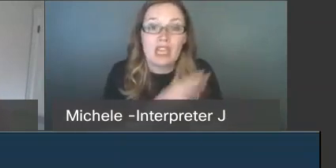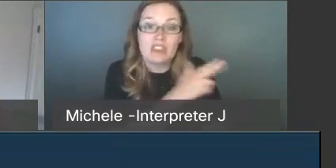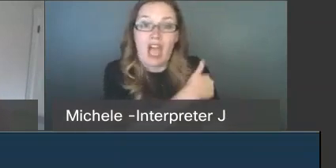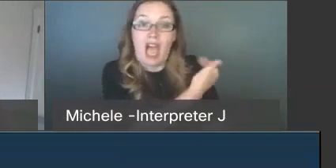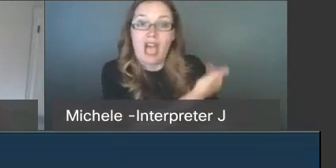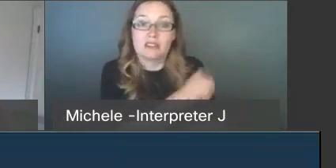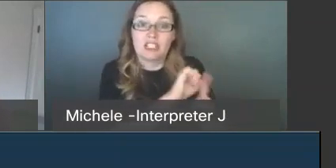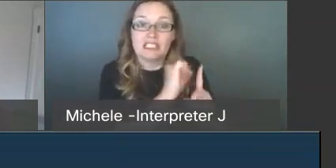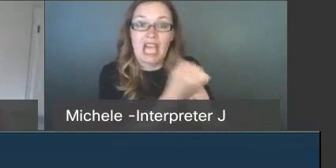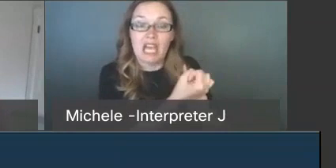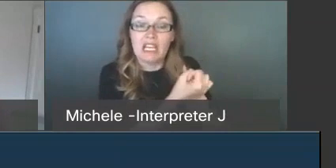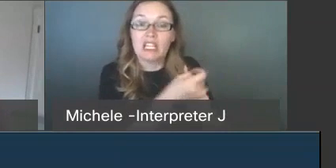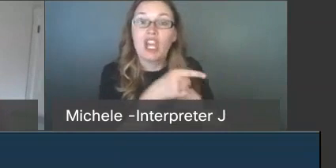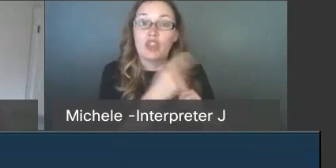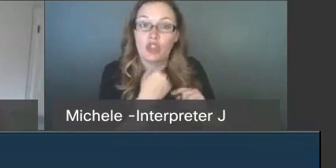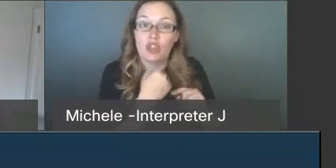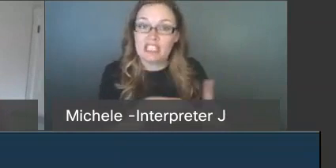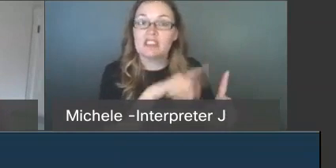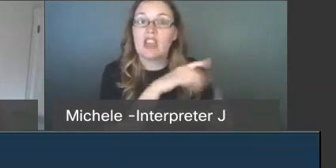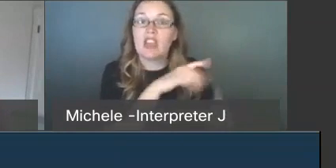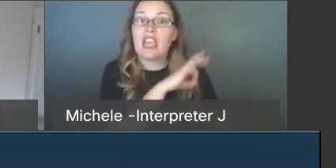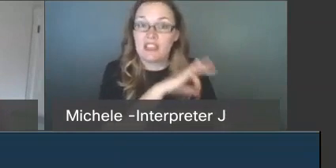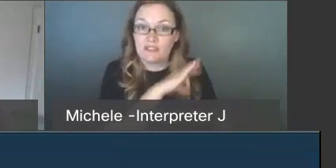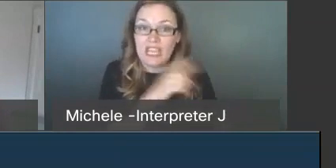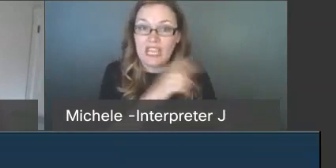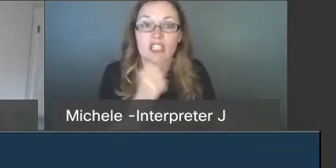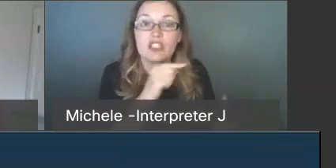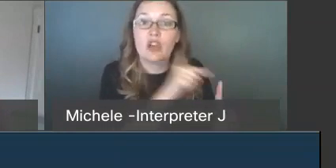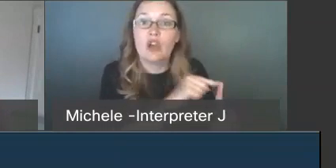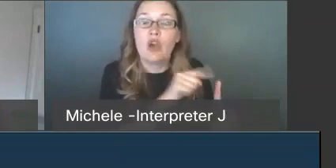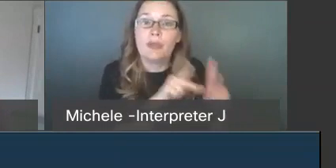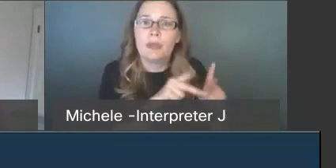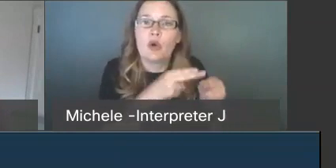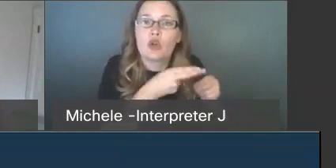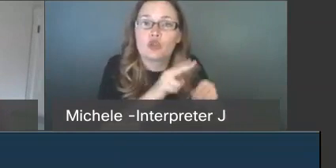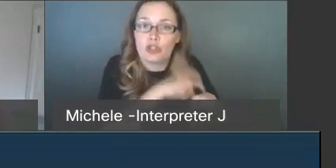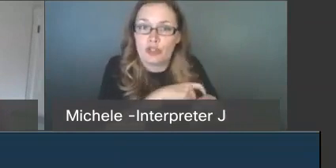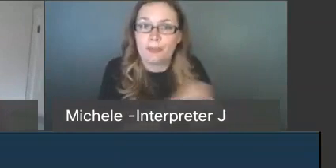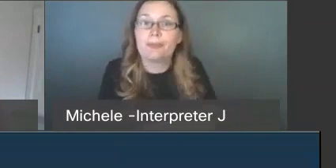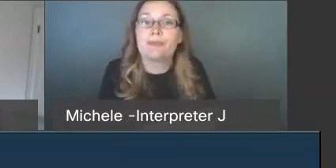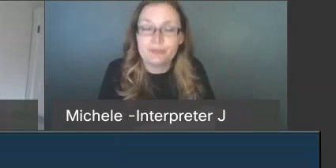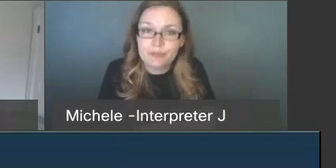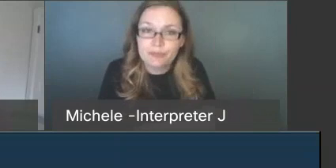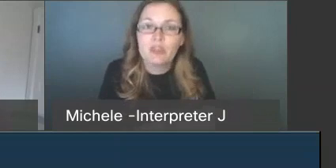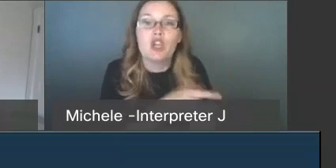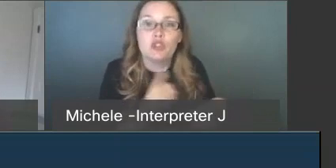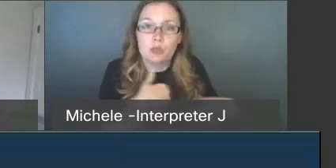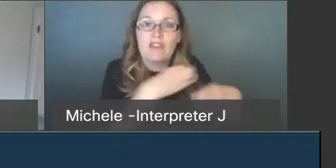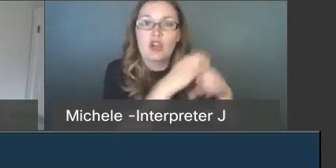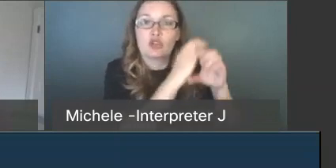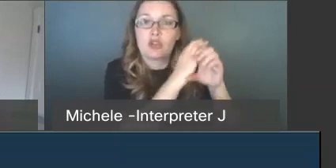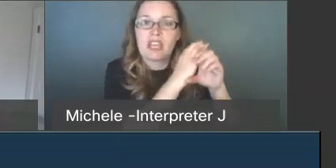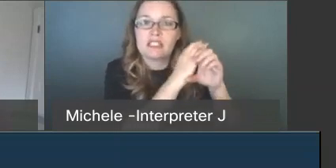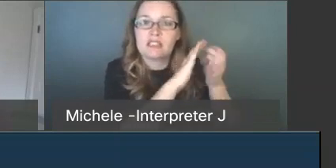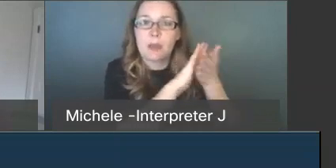setting, I mean, there is an advantage in my view if we have folks who are very acute. So I think that there's an opportunity for crisis stabilization.